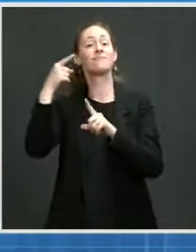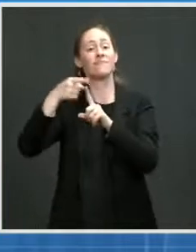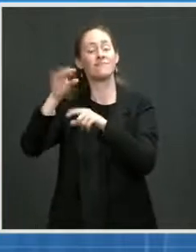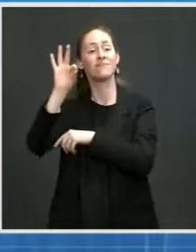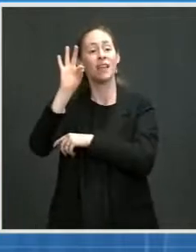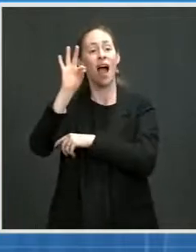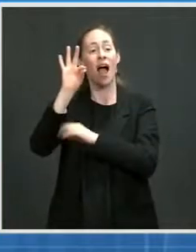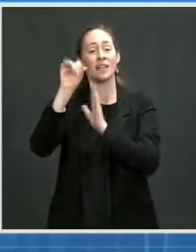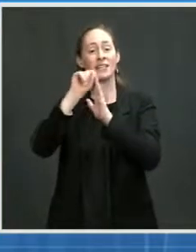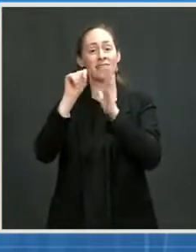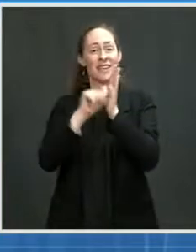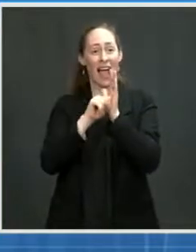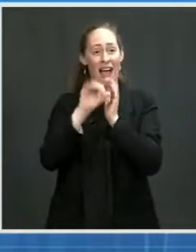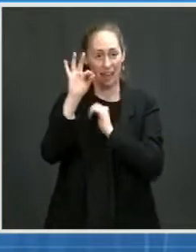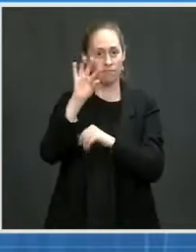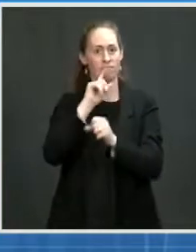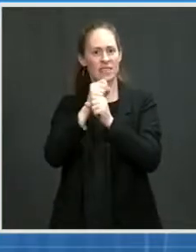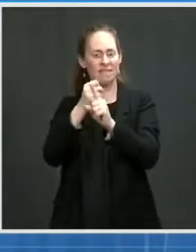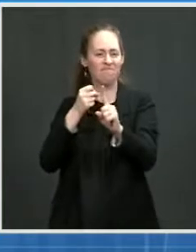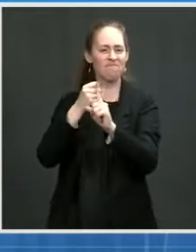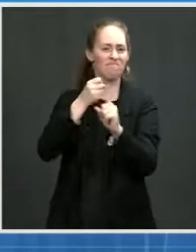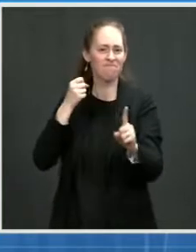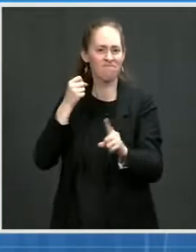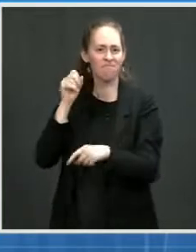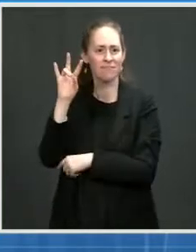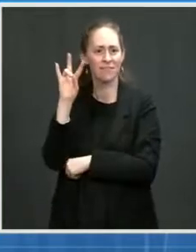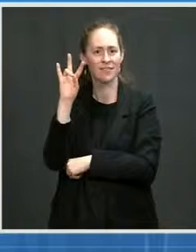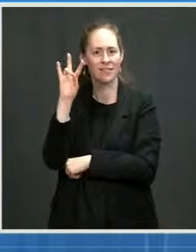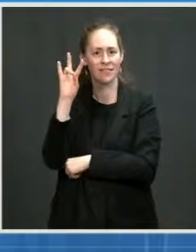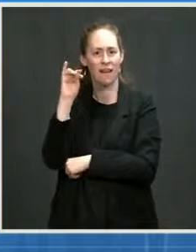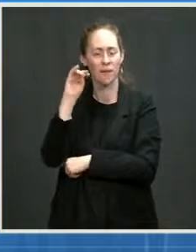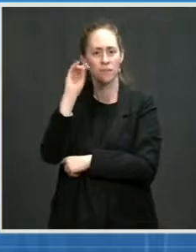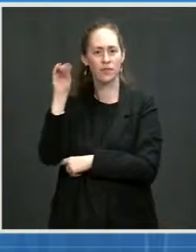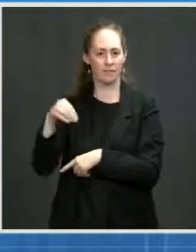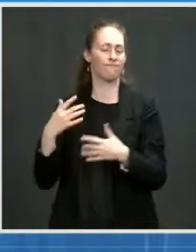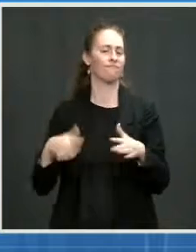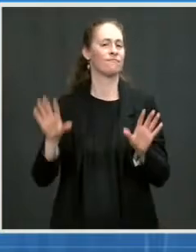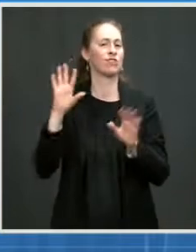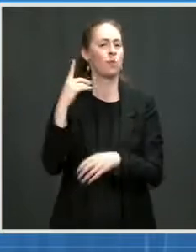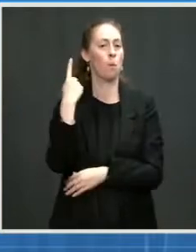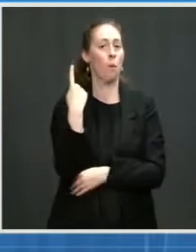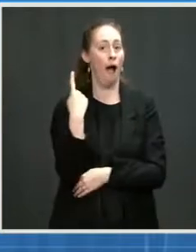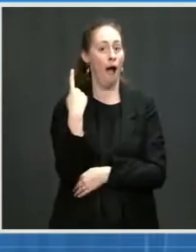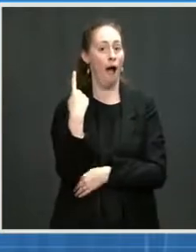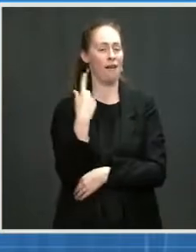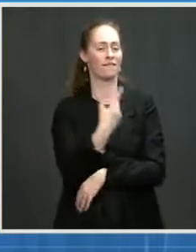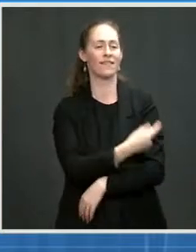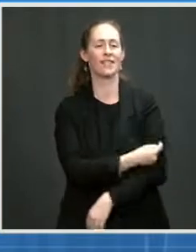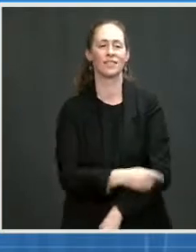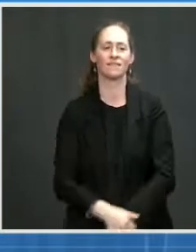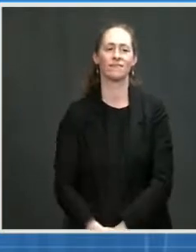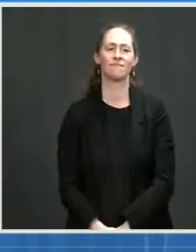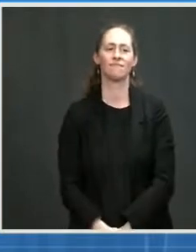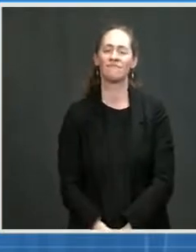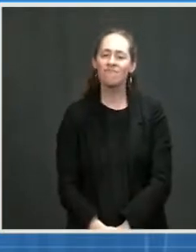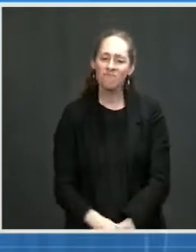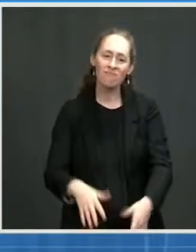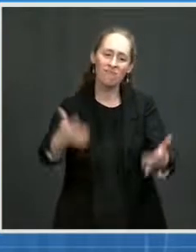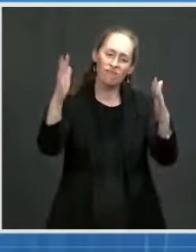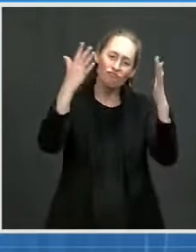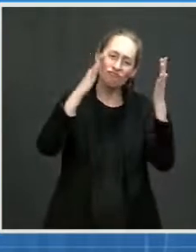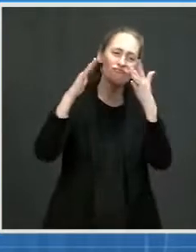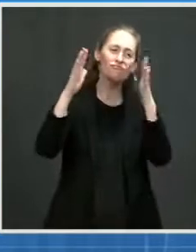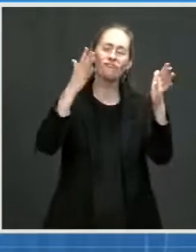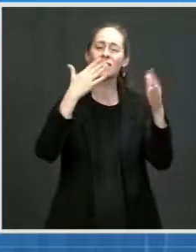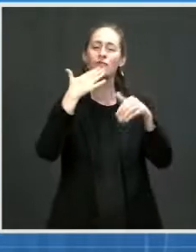of 70% of adults with at least 1 shot. I really do want to applaud all of their good work and applaud all